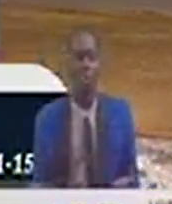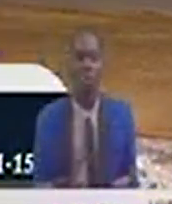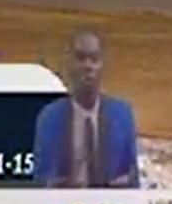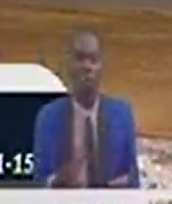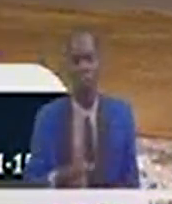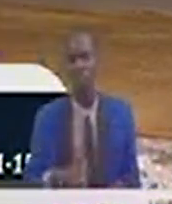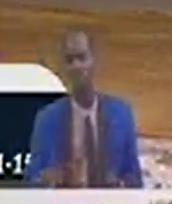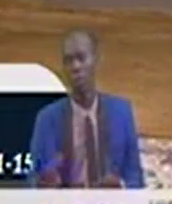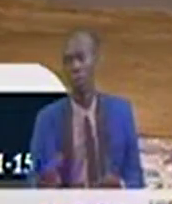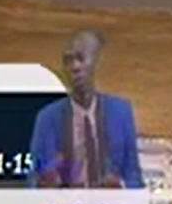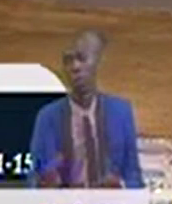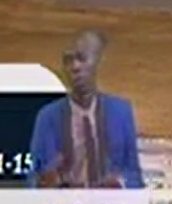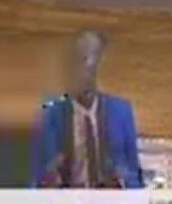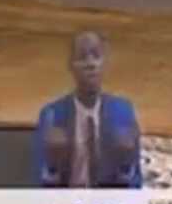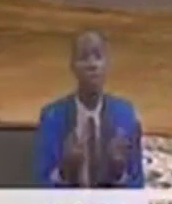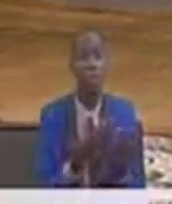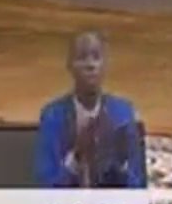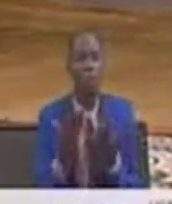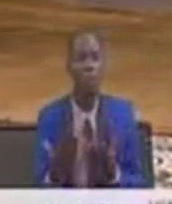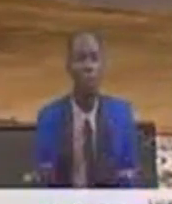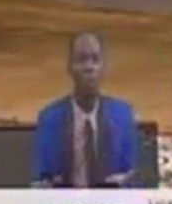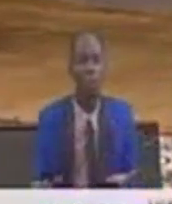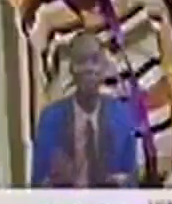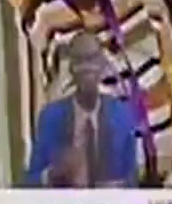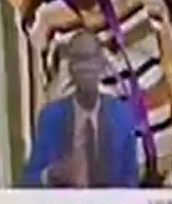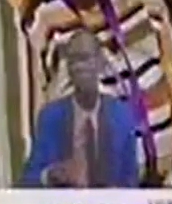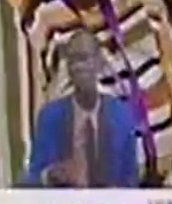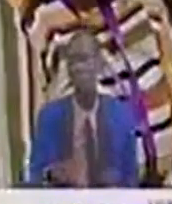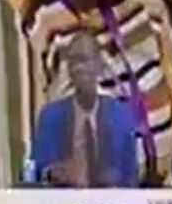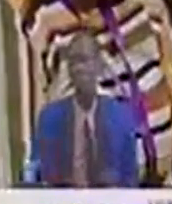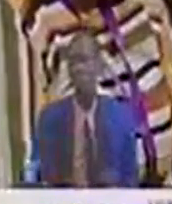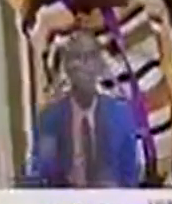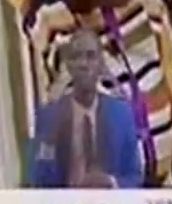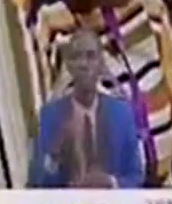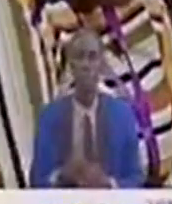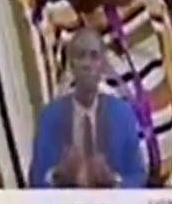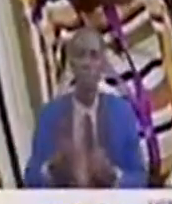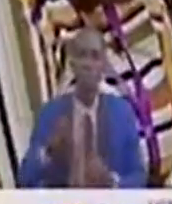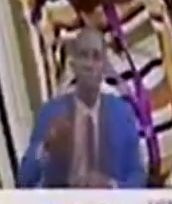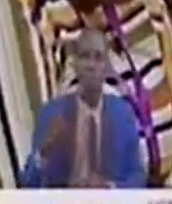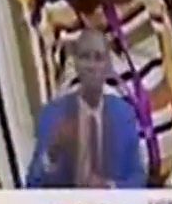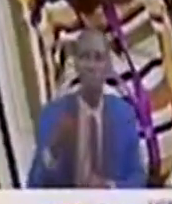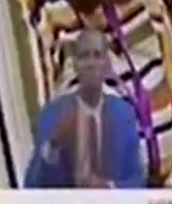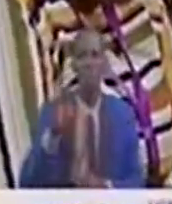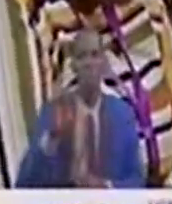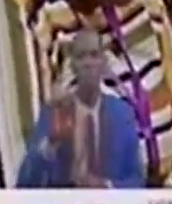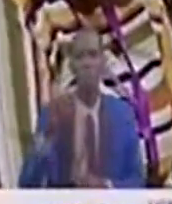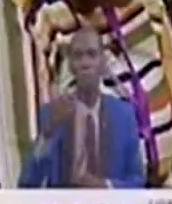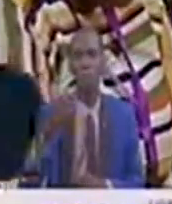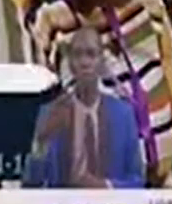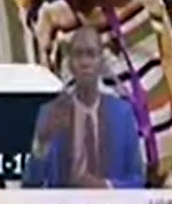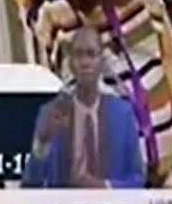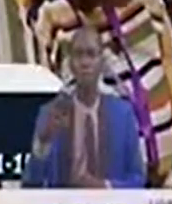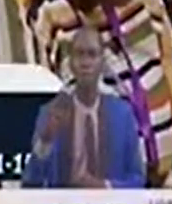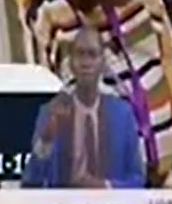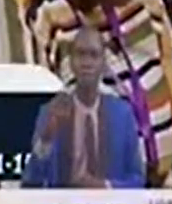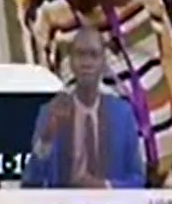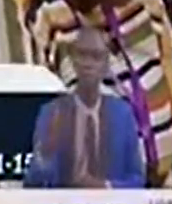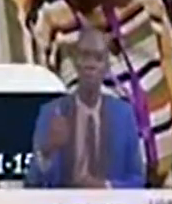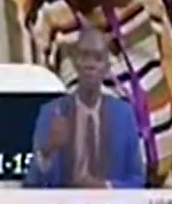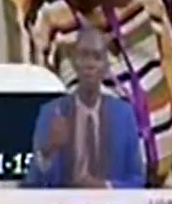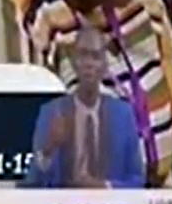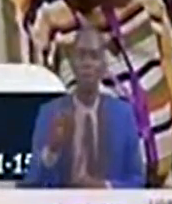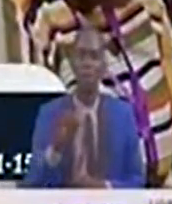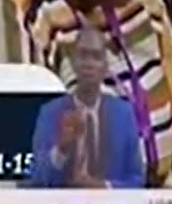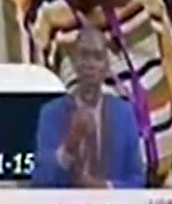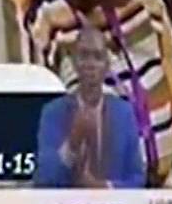death. Bringeth forth death. In 1 Chronicles chapter 10, First Chronicles chapter 10. I'm